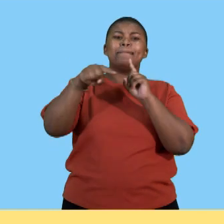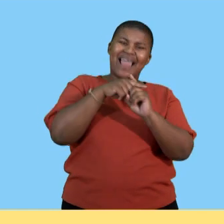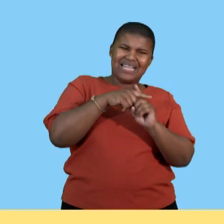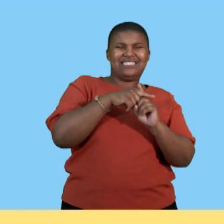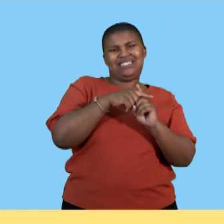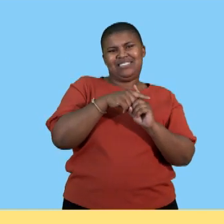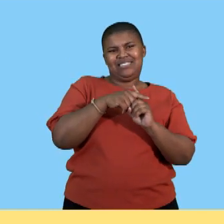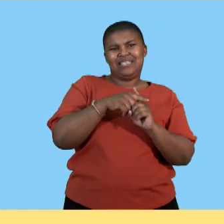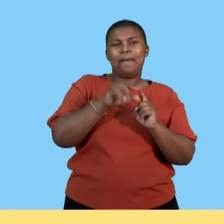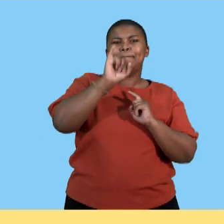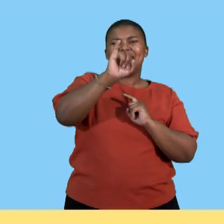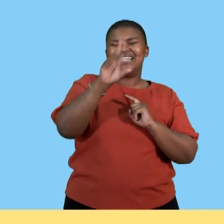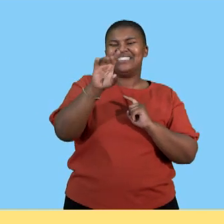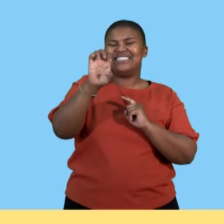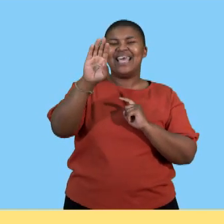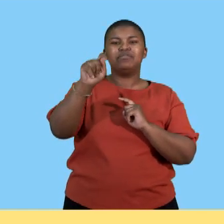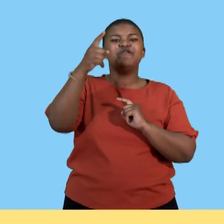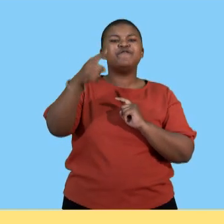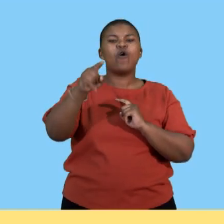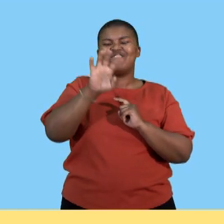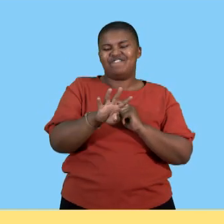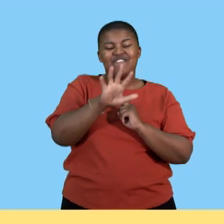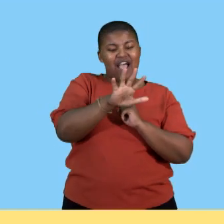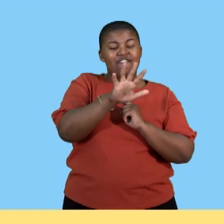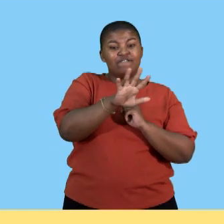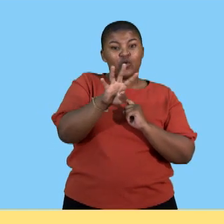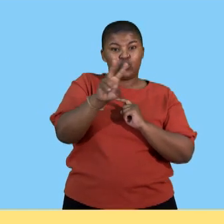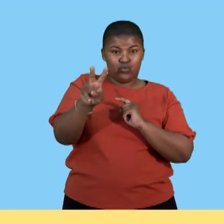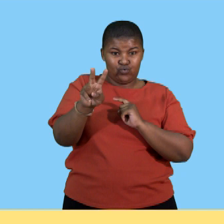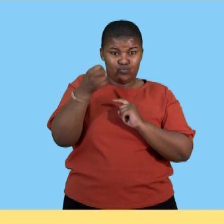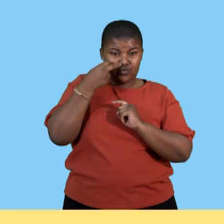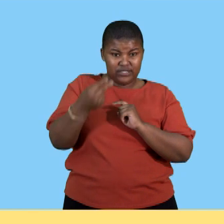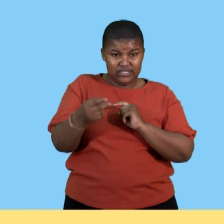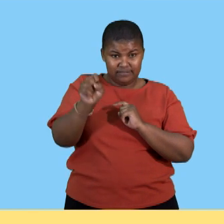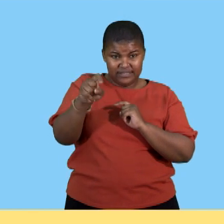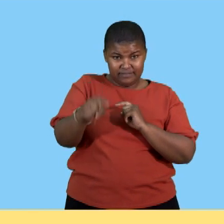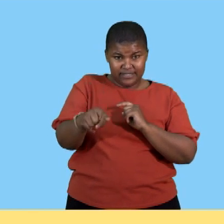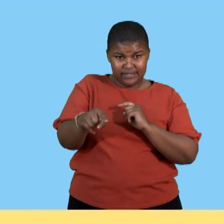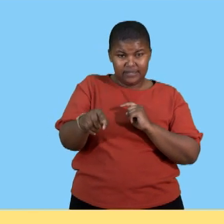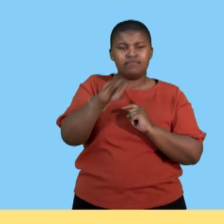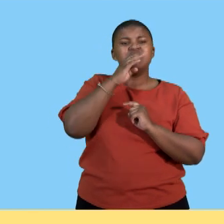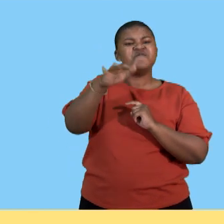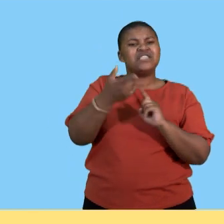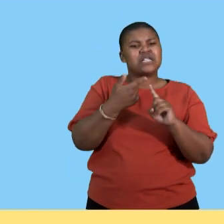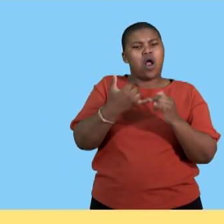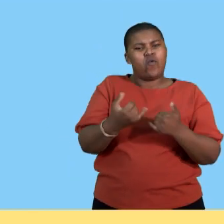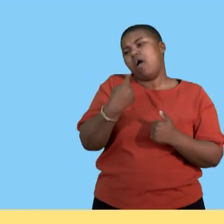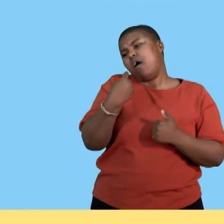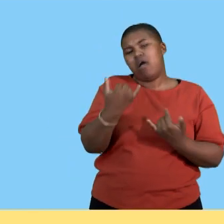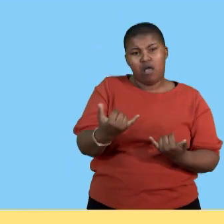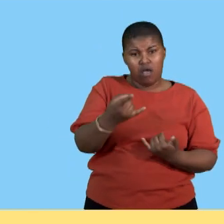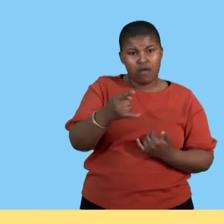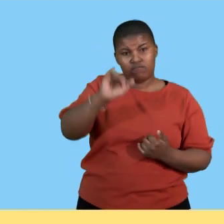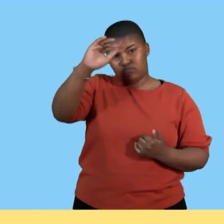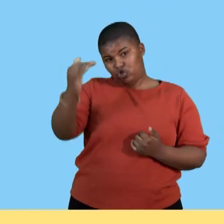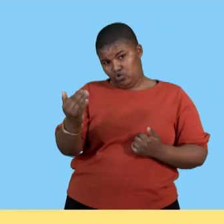plus these bad debts of 542, plus 542. That is what I've just calculated.